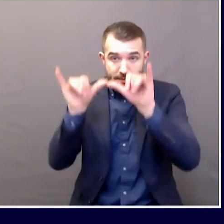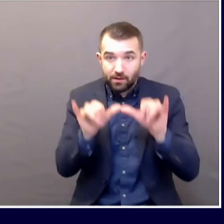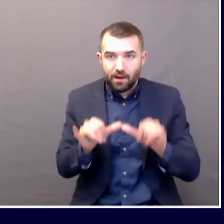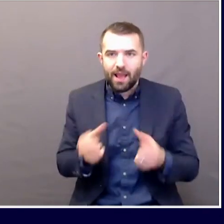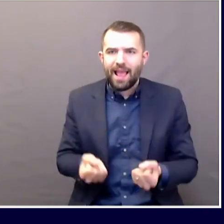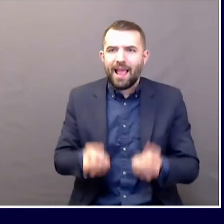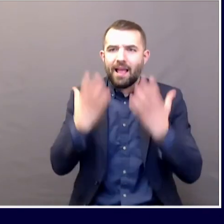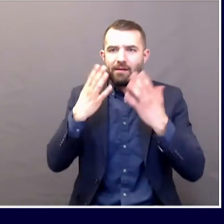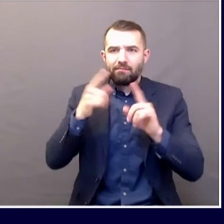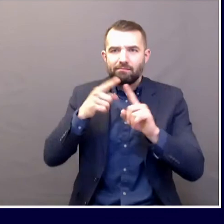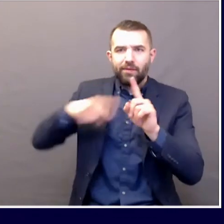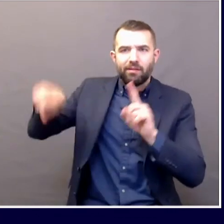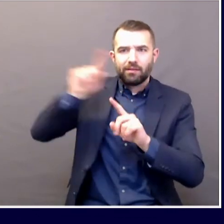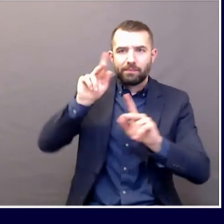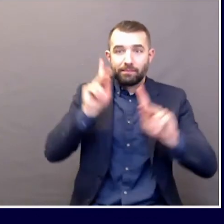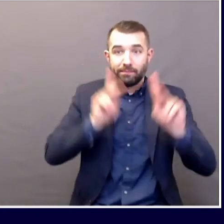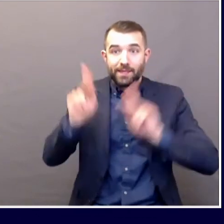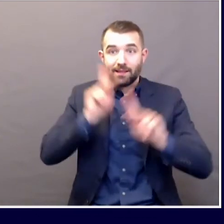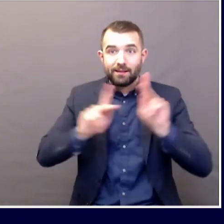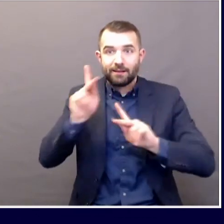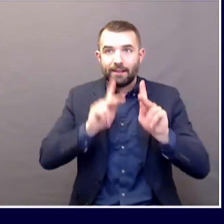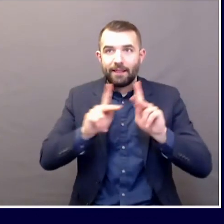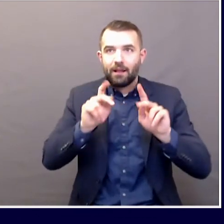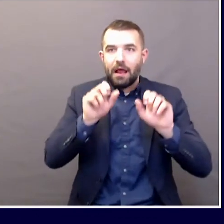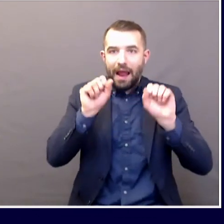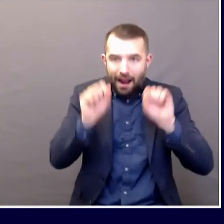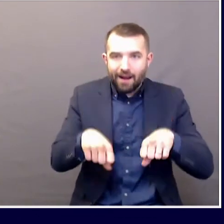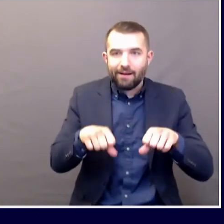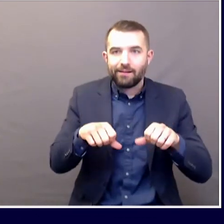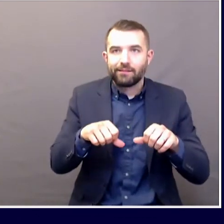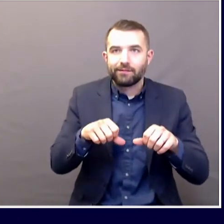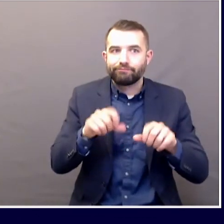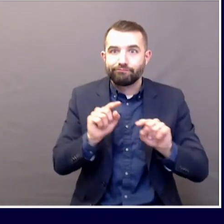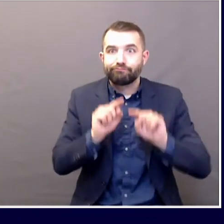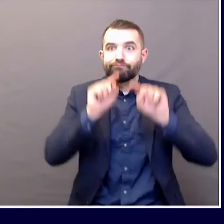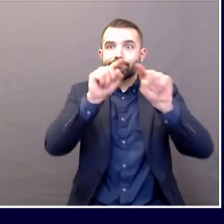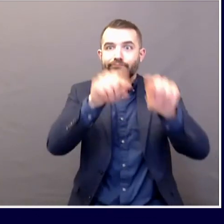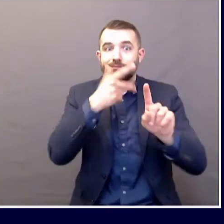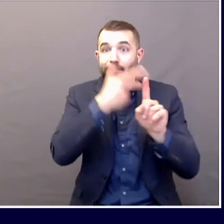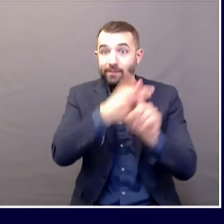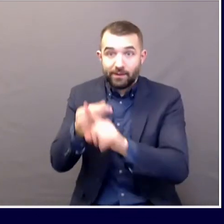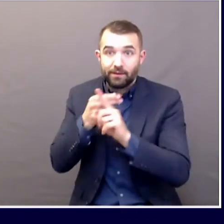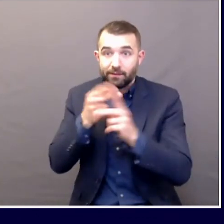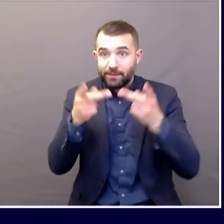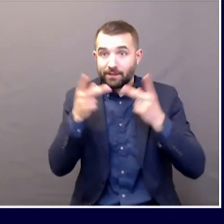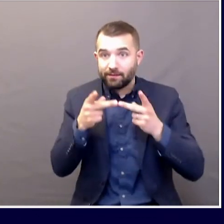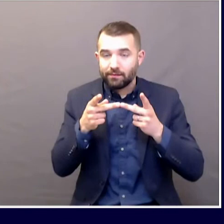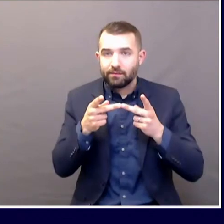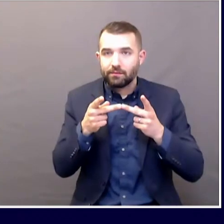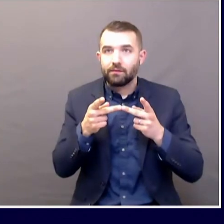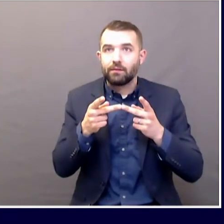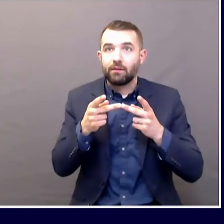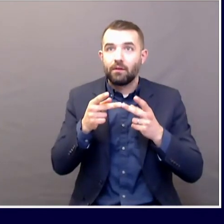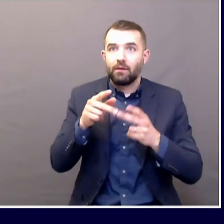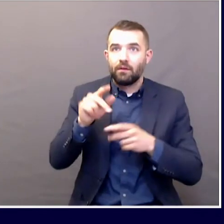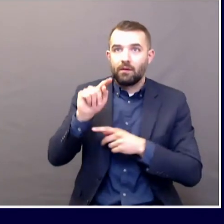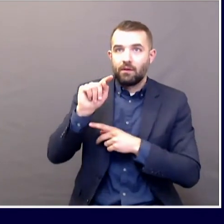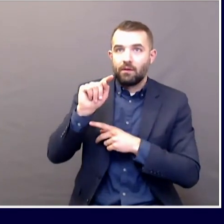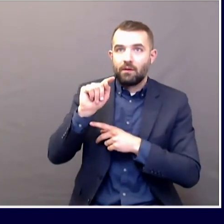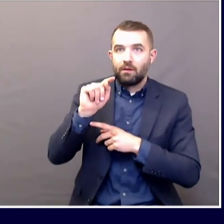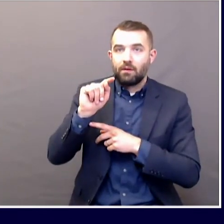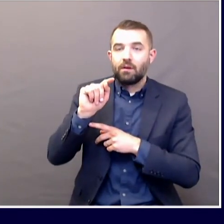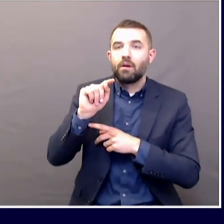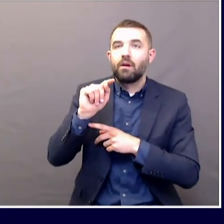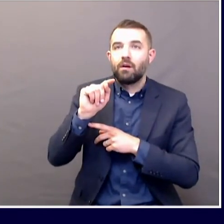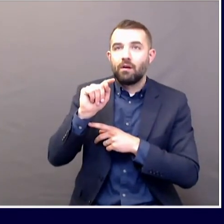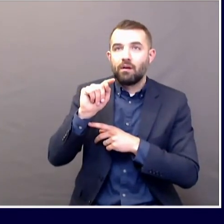big consideration. Commissioner Lambrew and I have said on multiple occasions, throughput is a very important factor. We take a